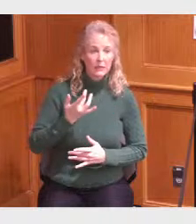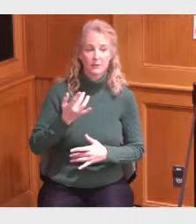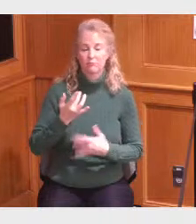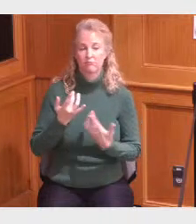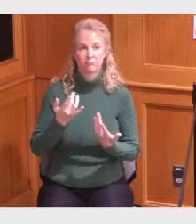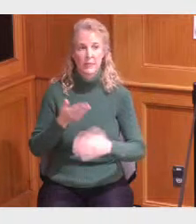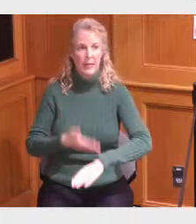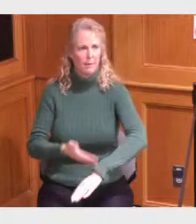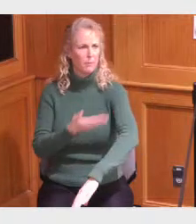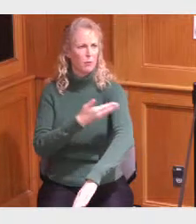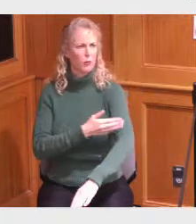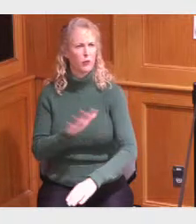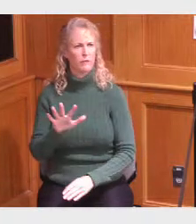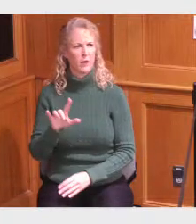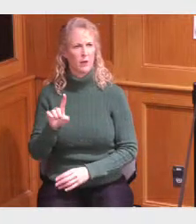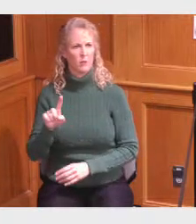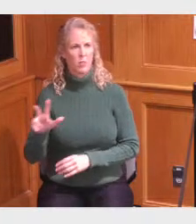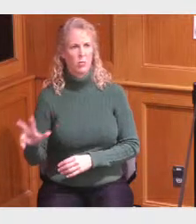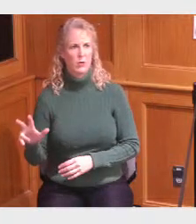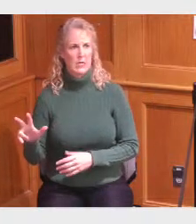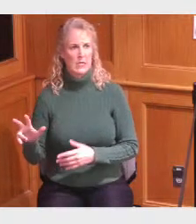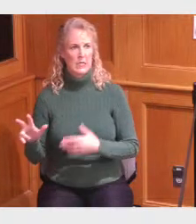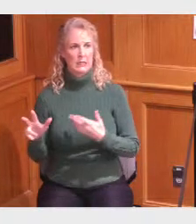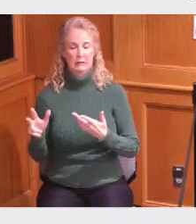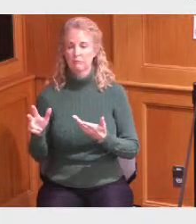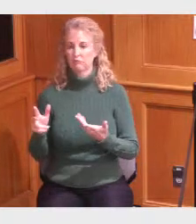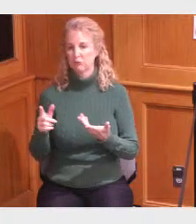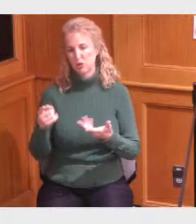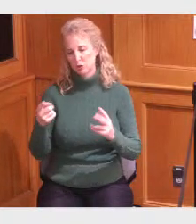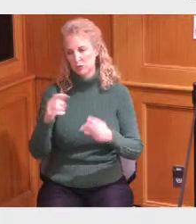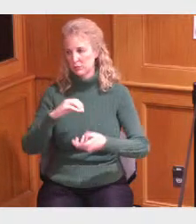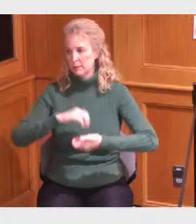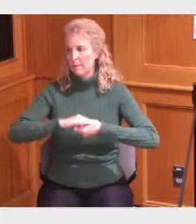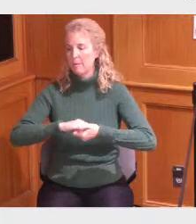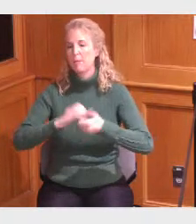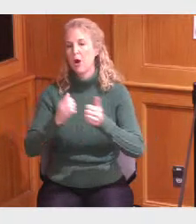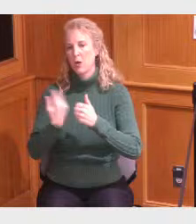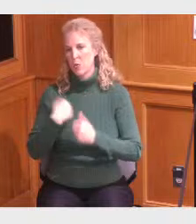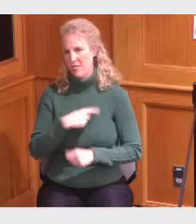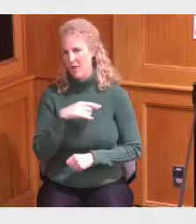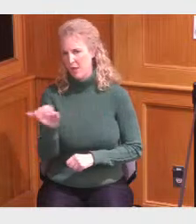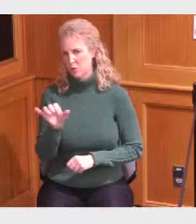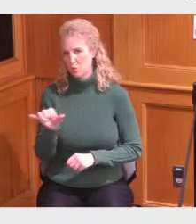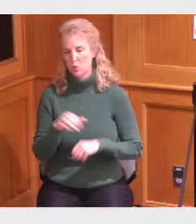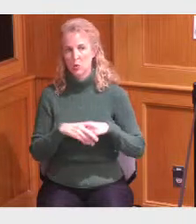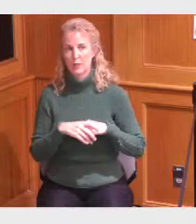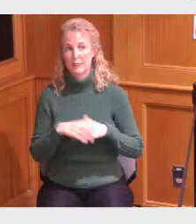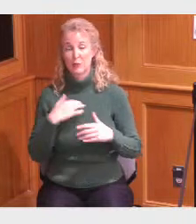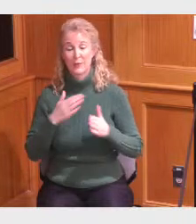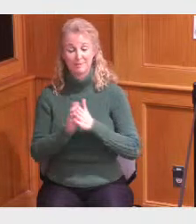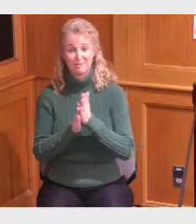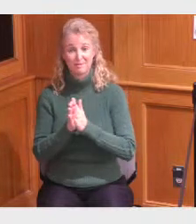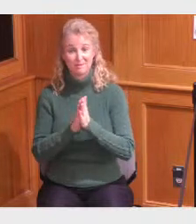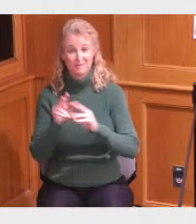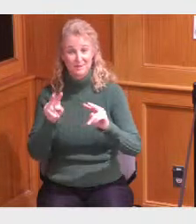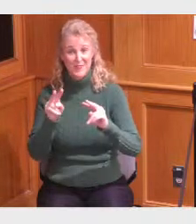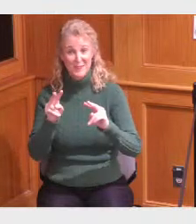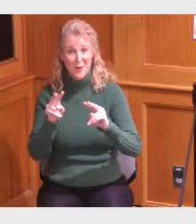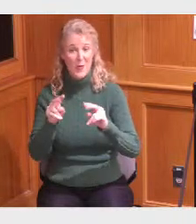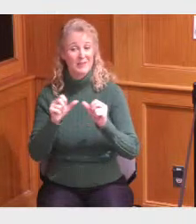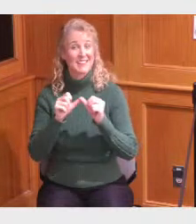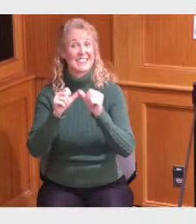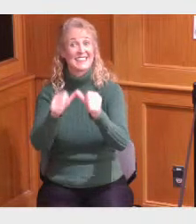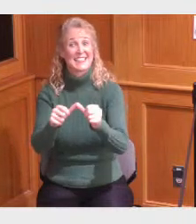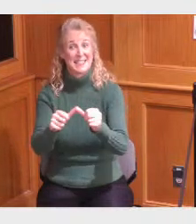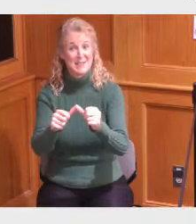of and partners with us on, is another big part of that budget. And we look forward to continuing all those programs in the